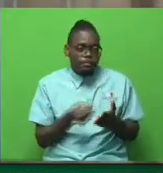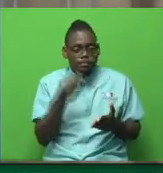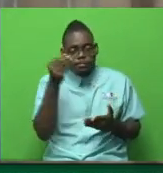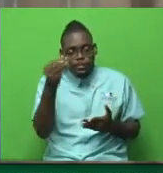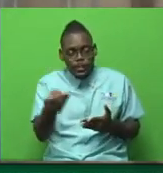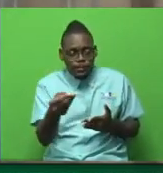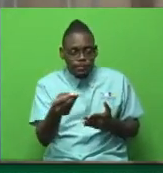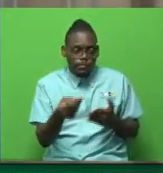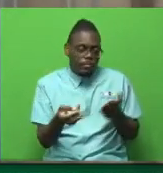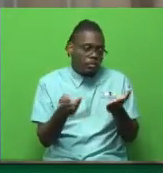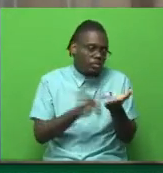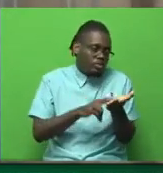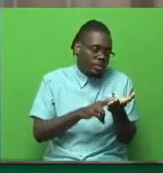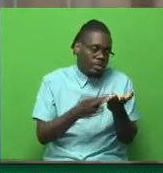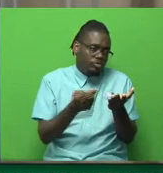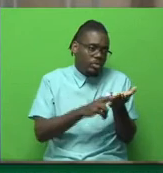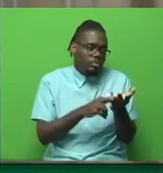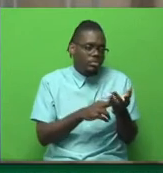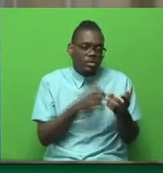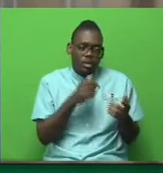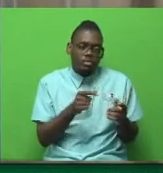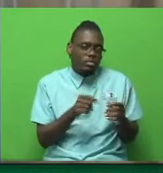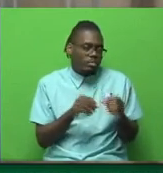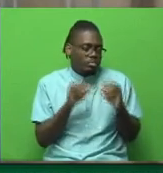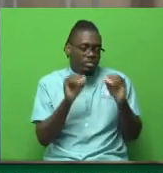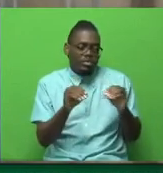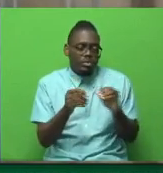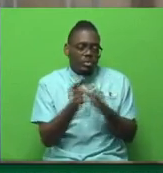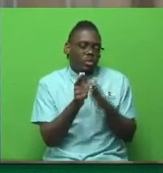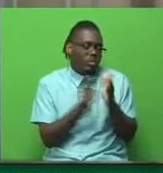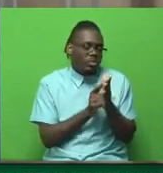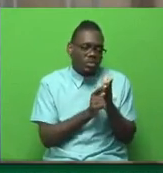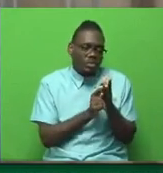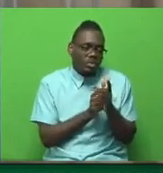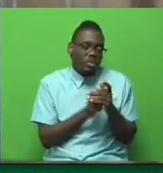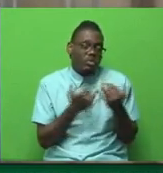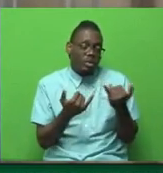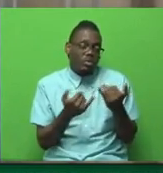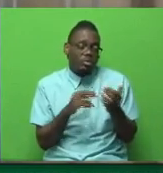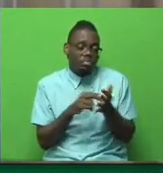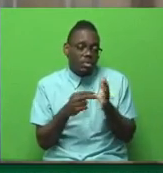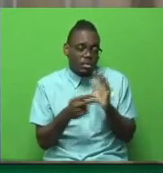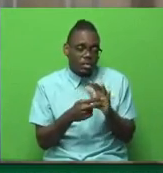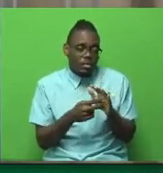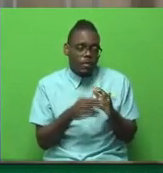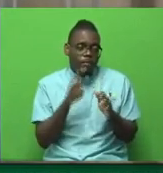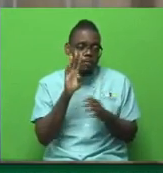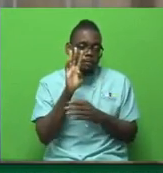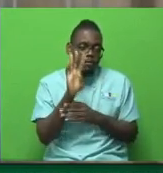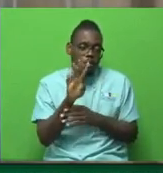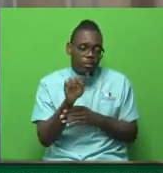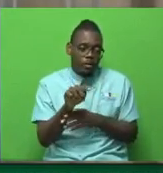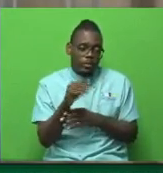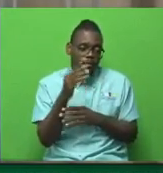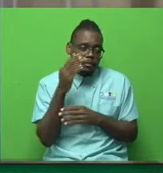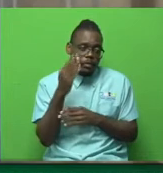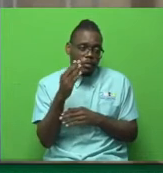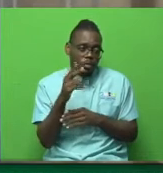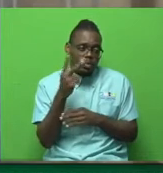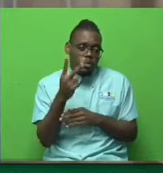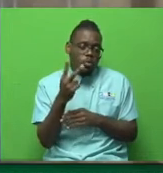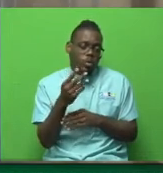5.2 billion dollars per year for the last seven years